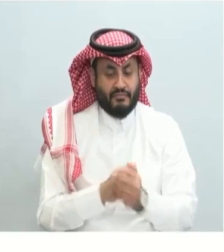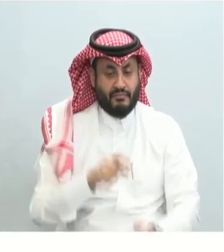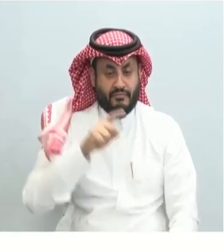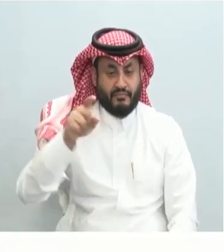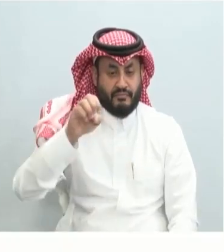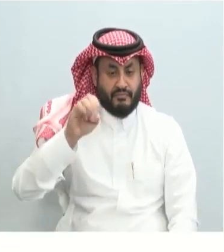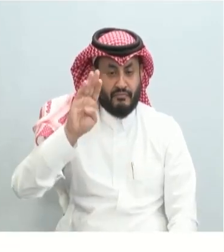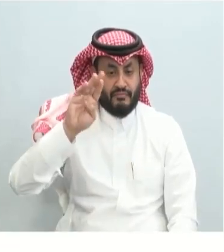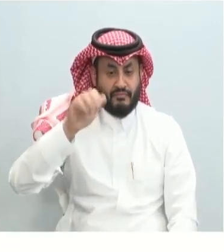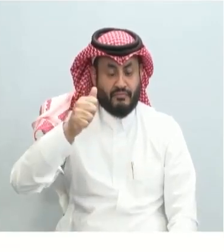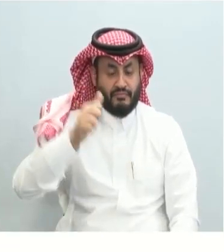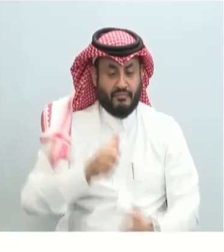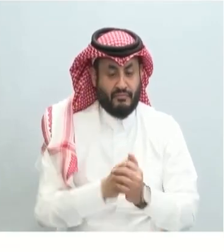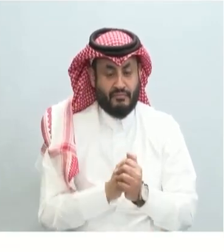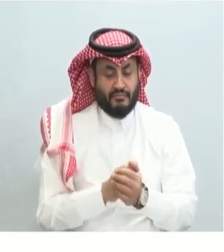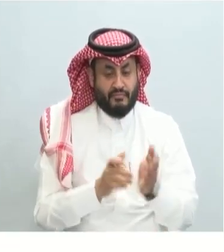zebra.